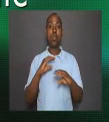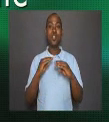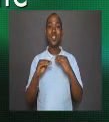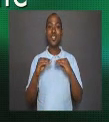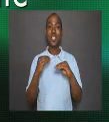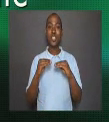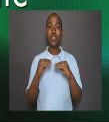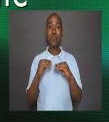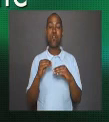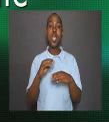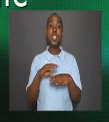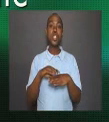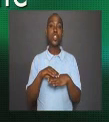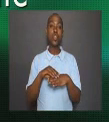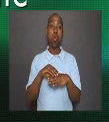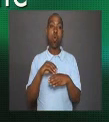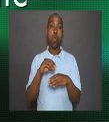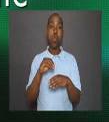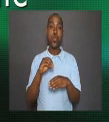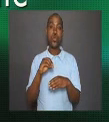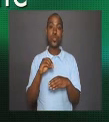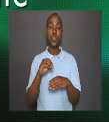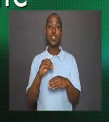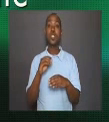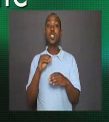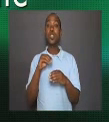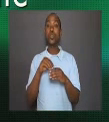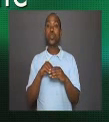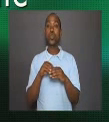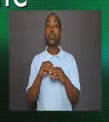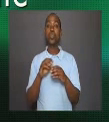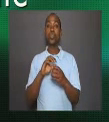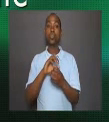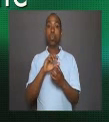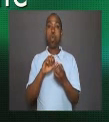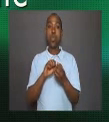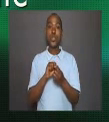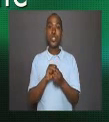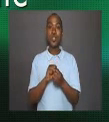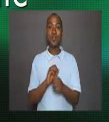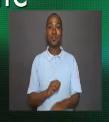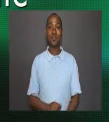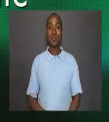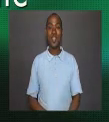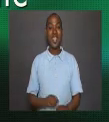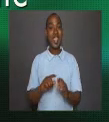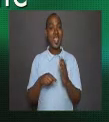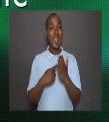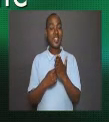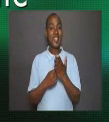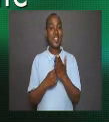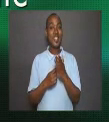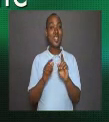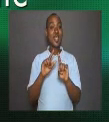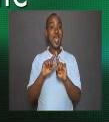of a solute in two solutions. The definition of the three